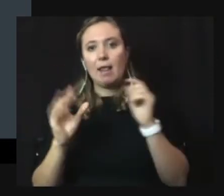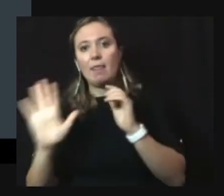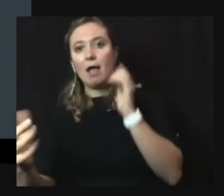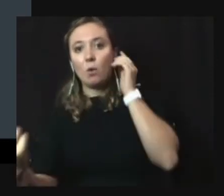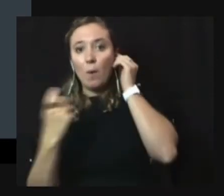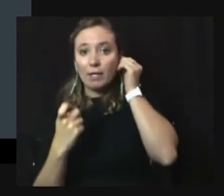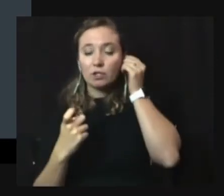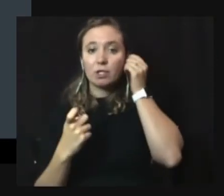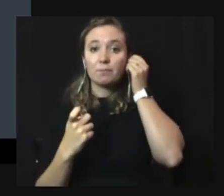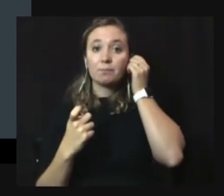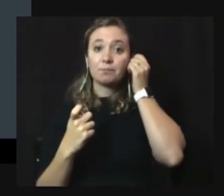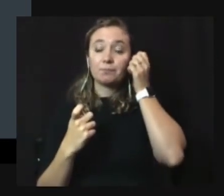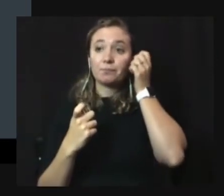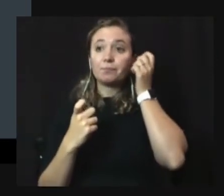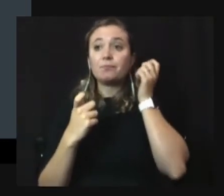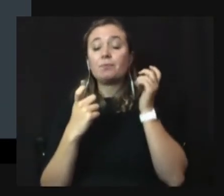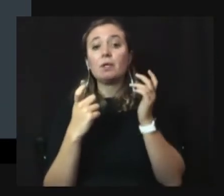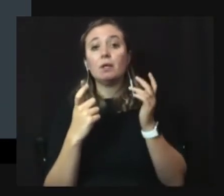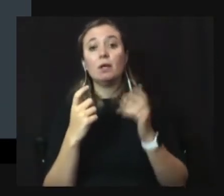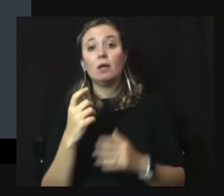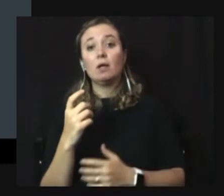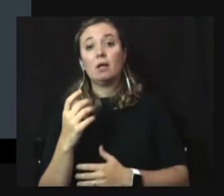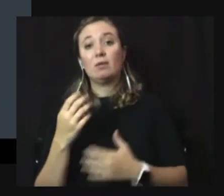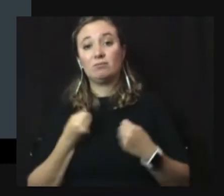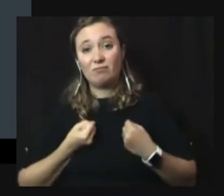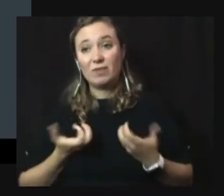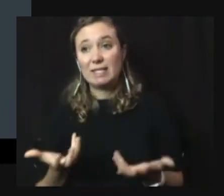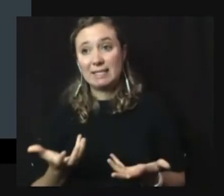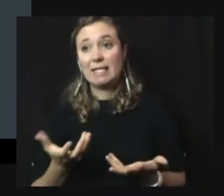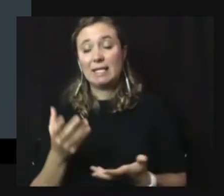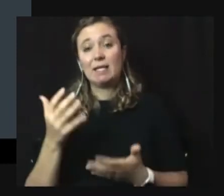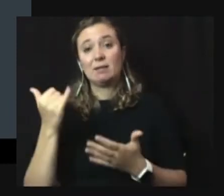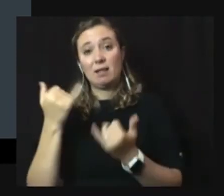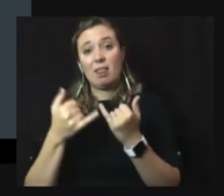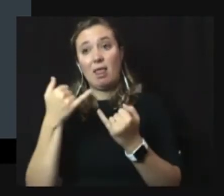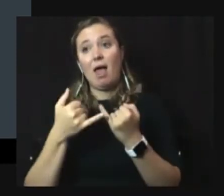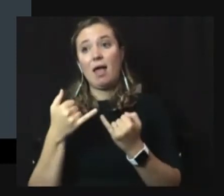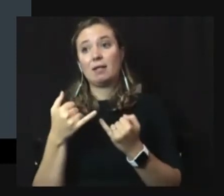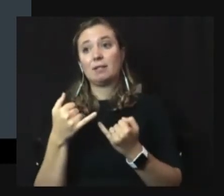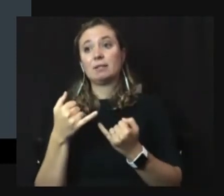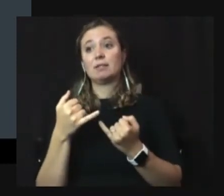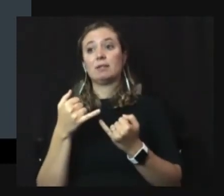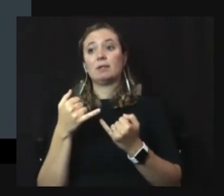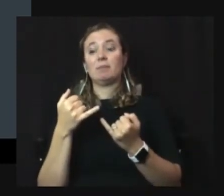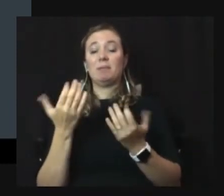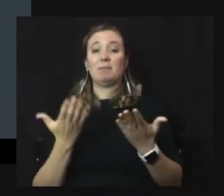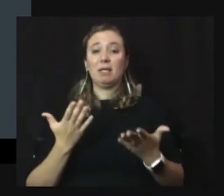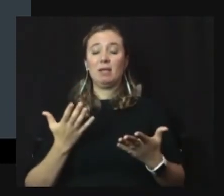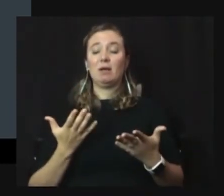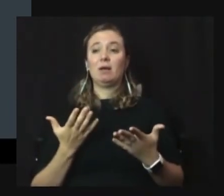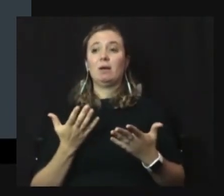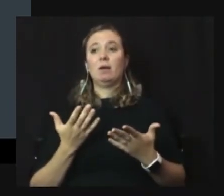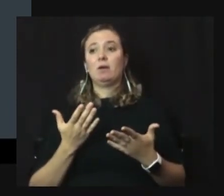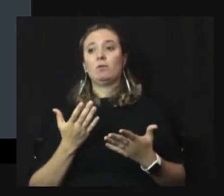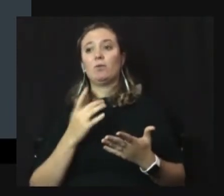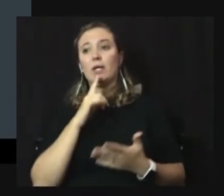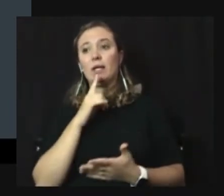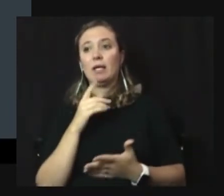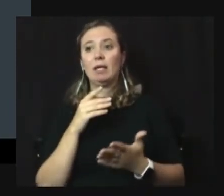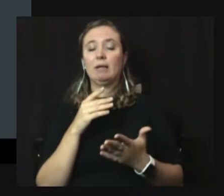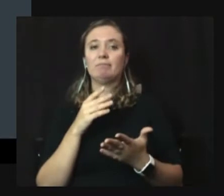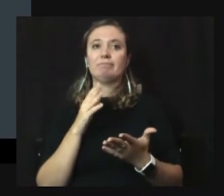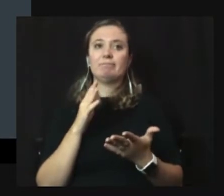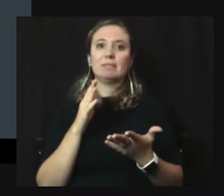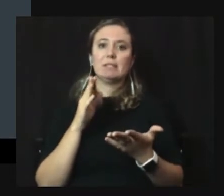trauma response. And this is a parent who may be extremely lethargic. They might engage in frequent sleep, but not